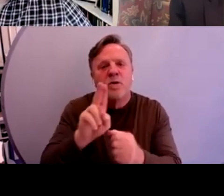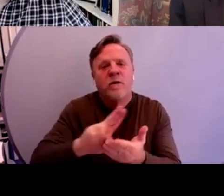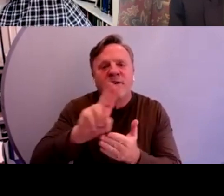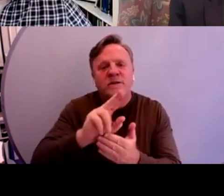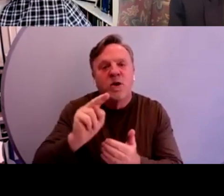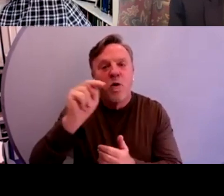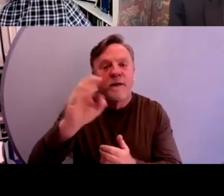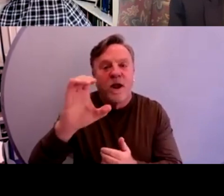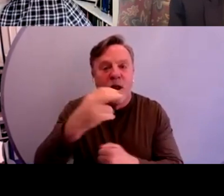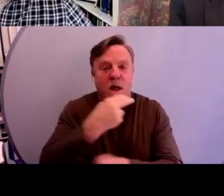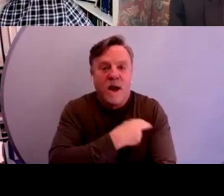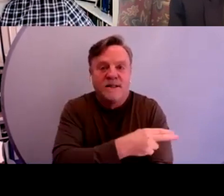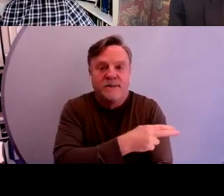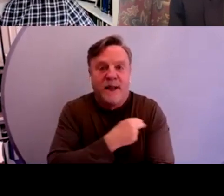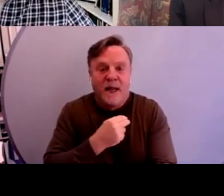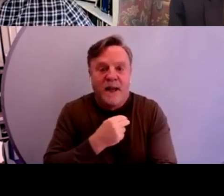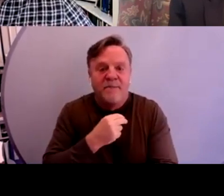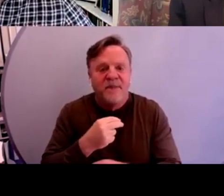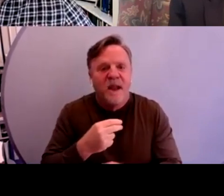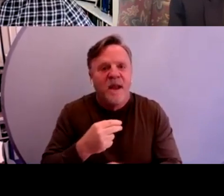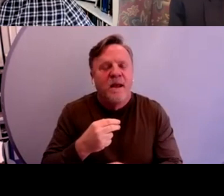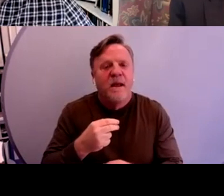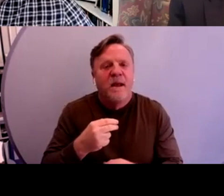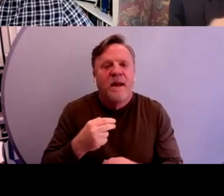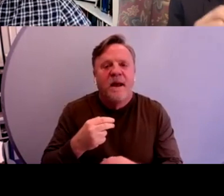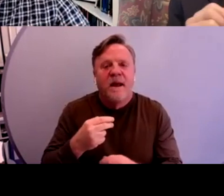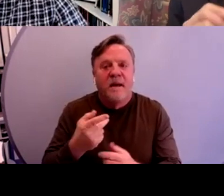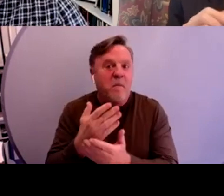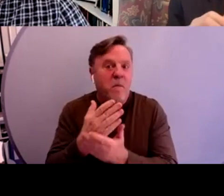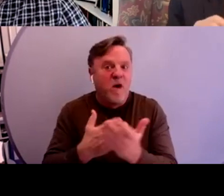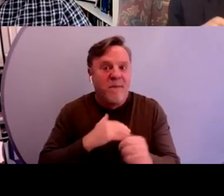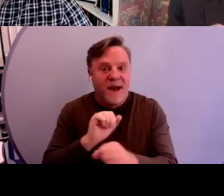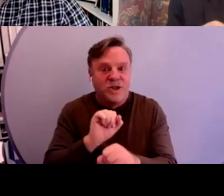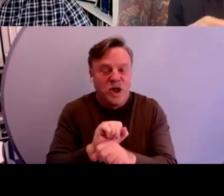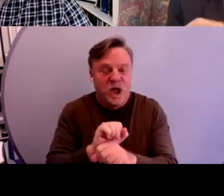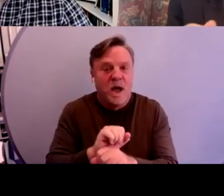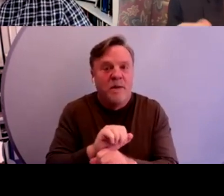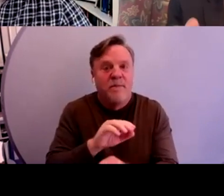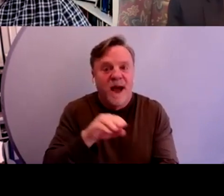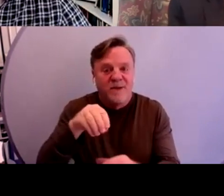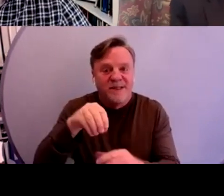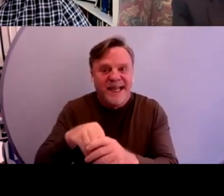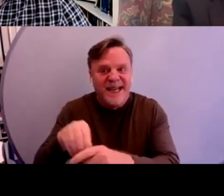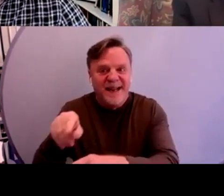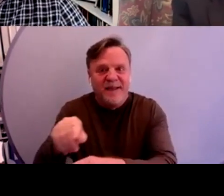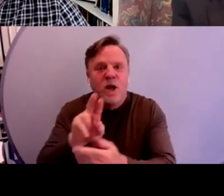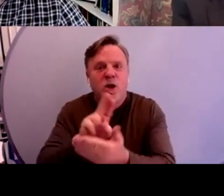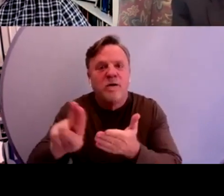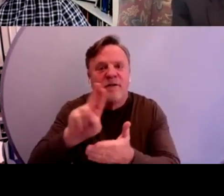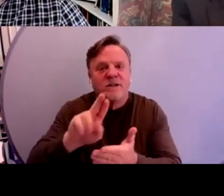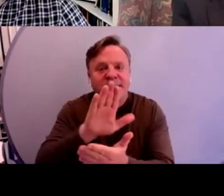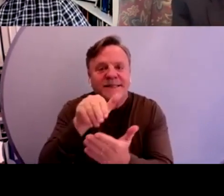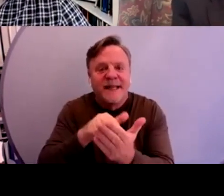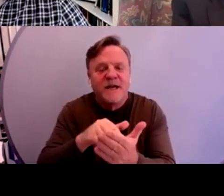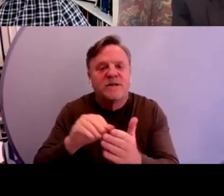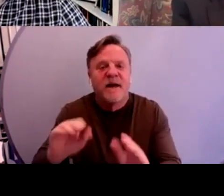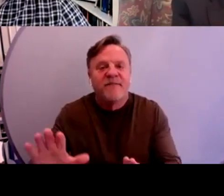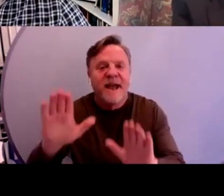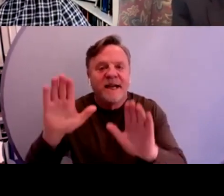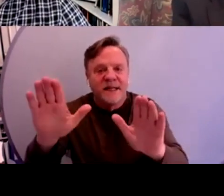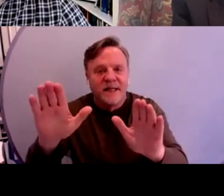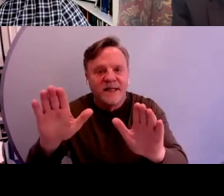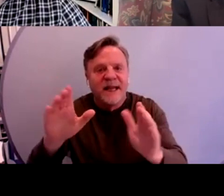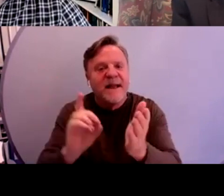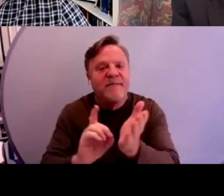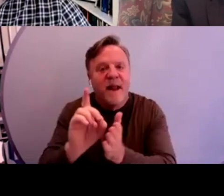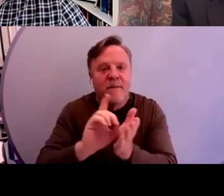hospital. And I was assigned as part of my job to one of the early, what are now called University Centers of Excellence in Developmental